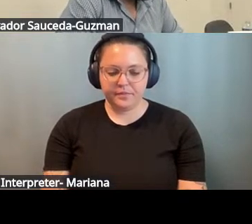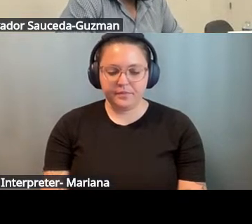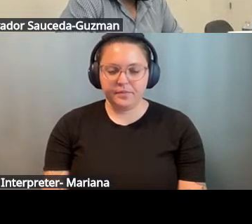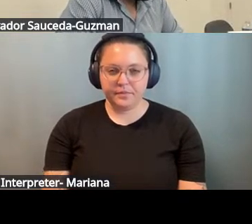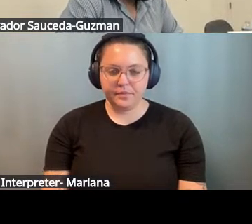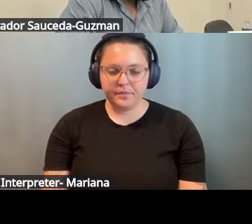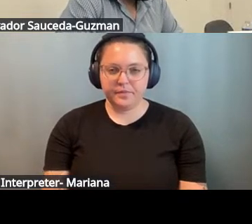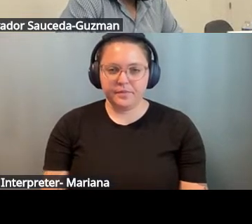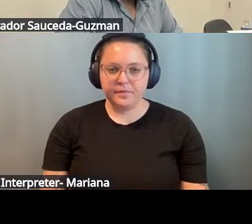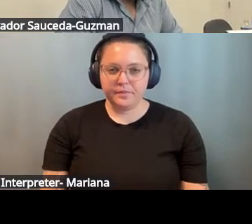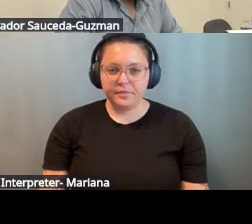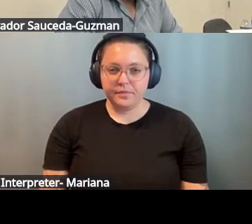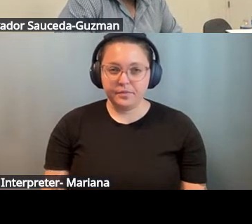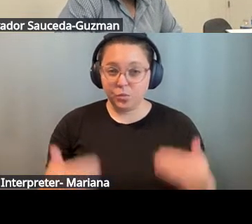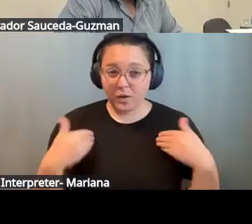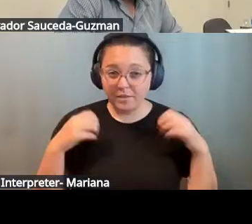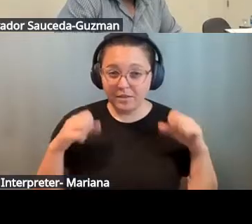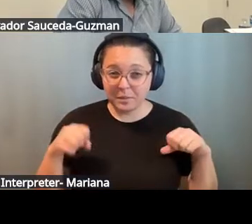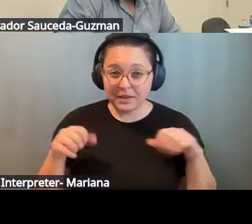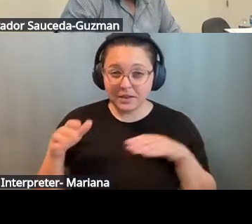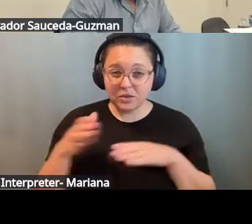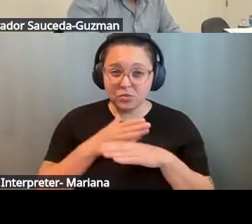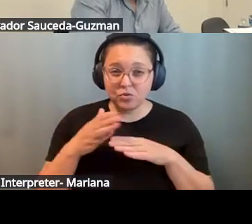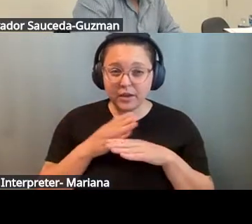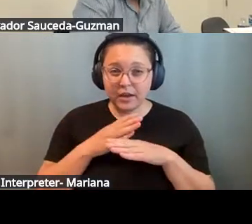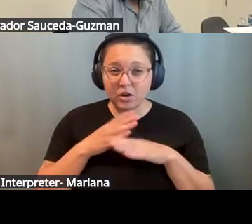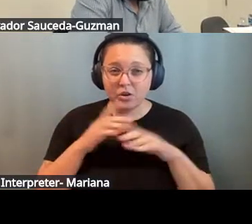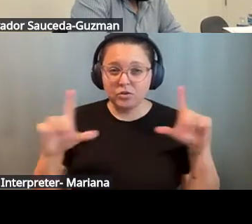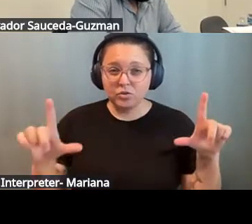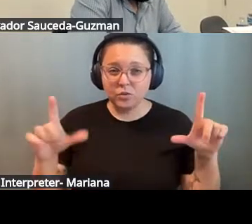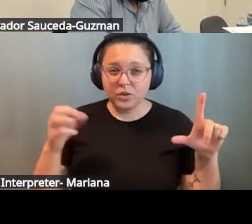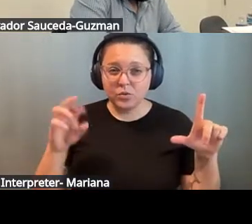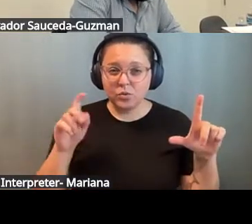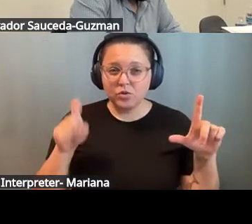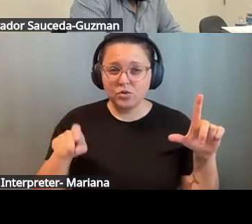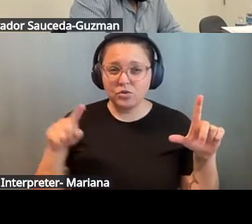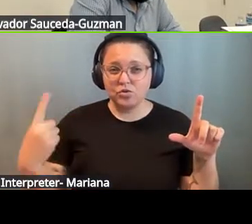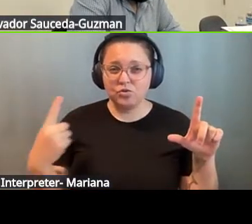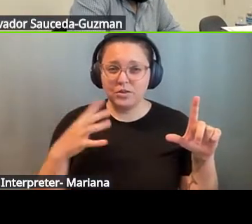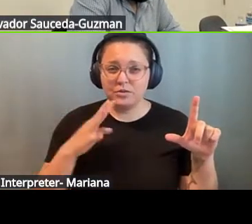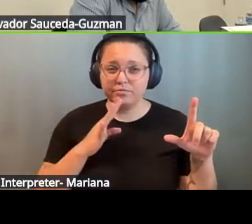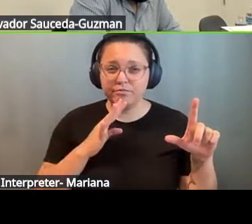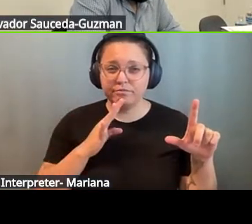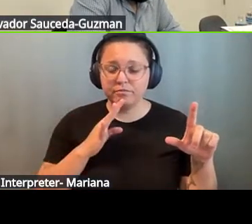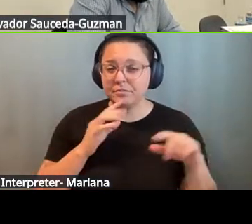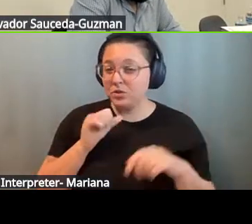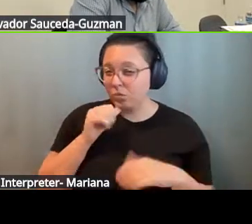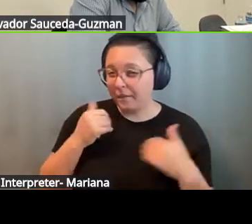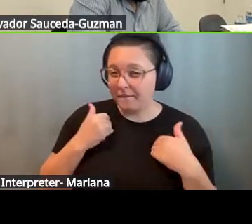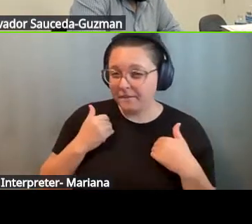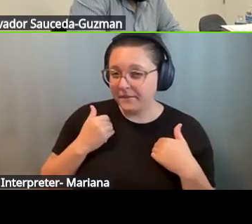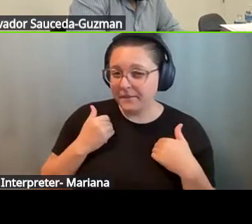Do I have the ability to share my screen, or should I just verbally Oh, describe? good. Do you not have that?